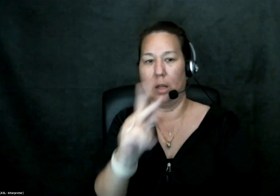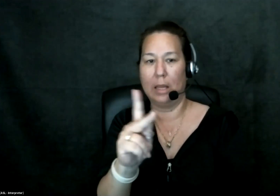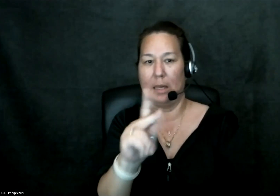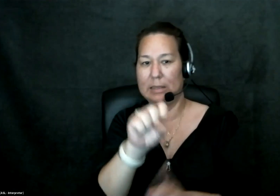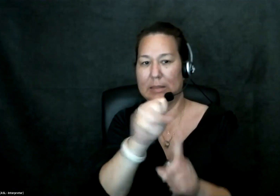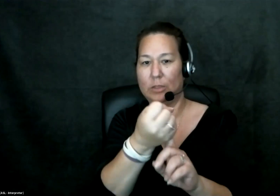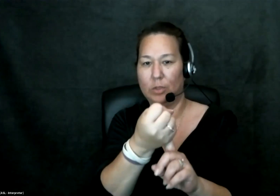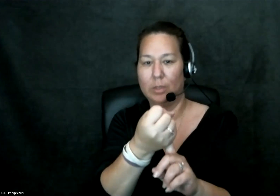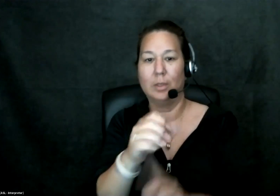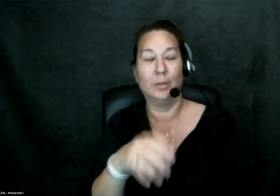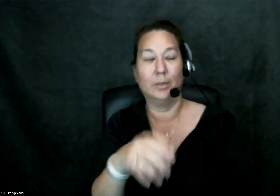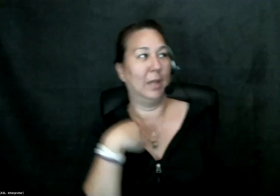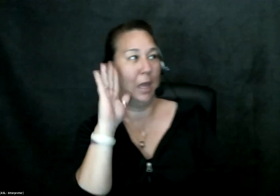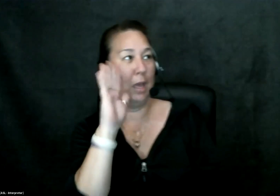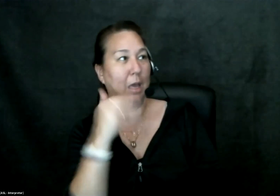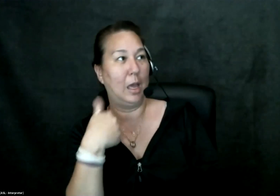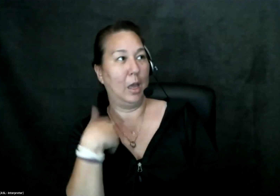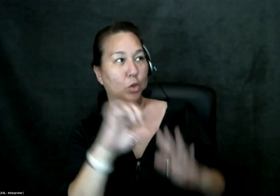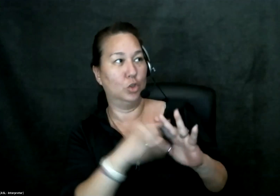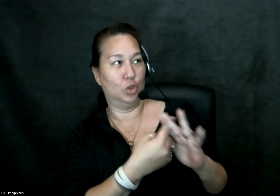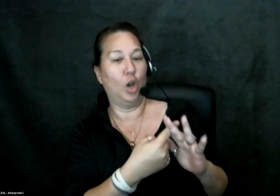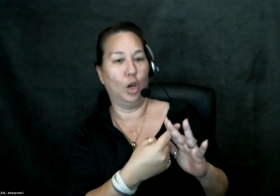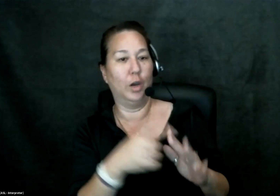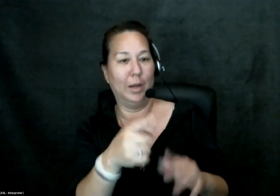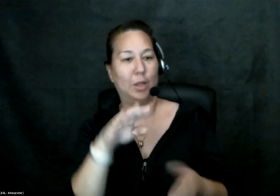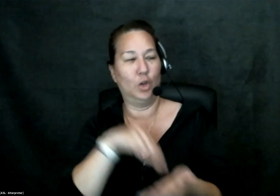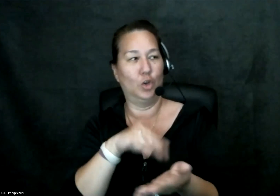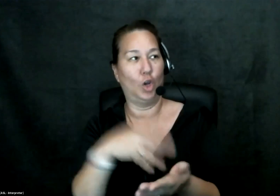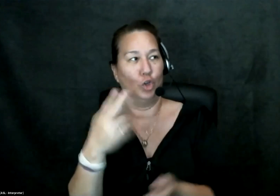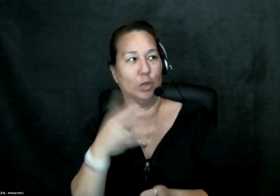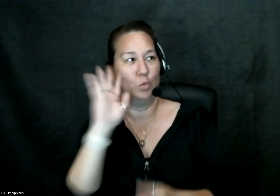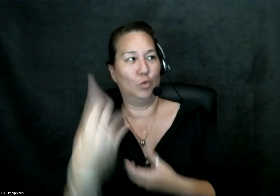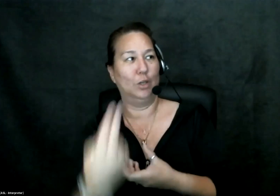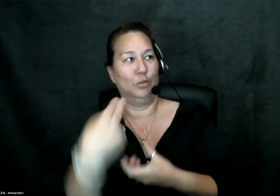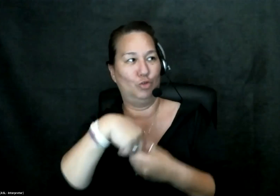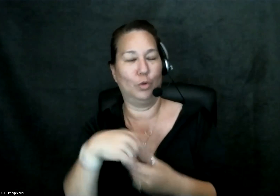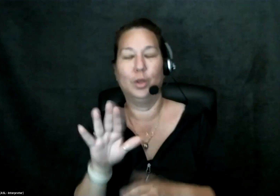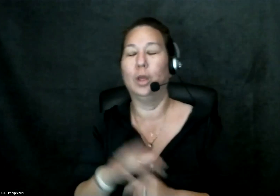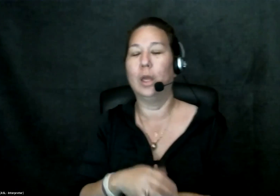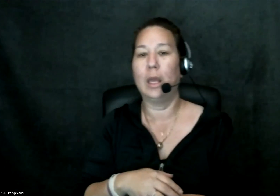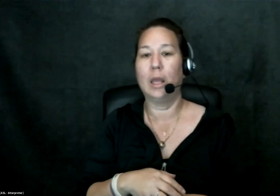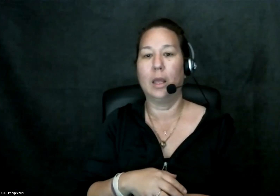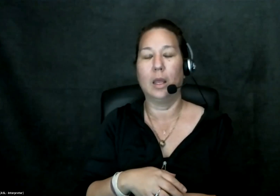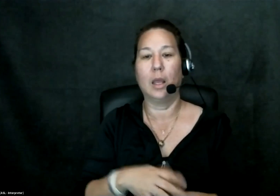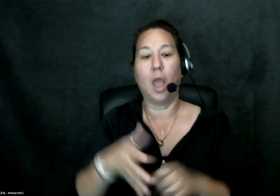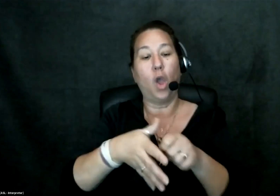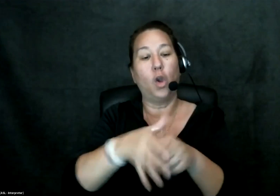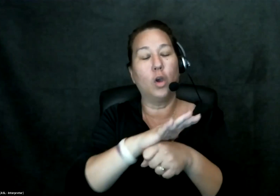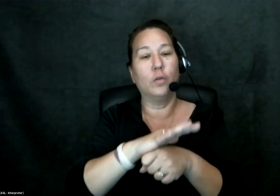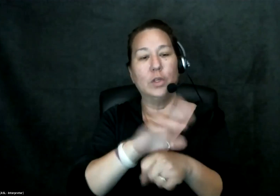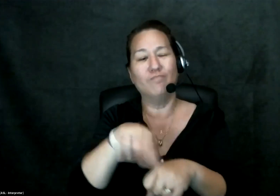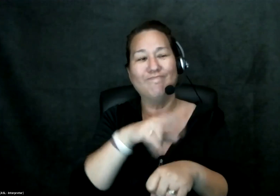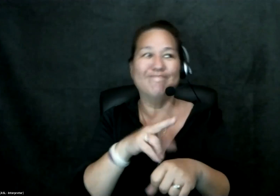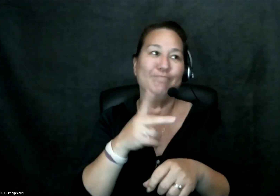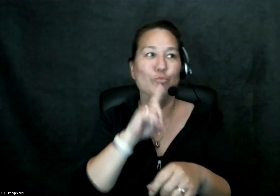I'll start, and Dr. Hernandez, welcome to jump in. So COVID is mainly spread